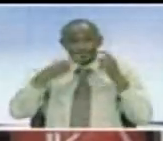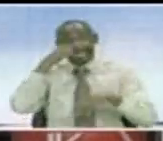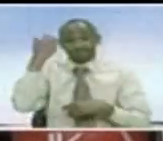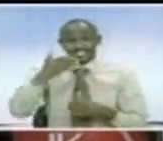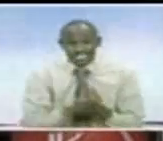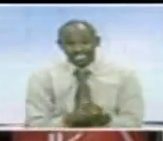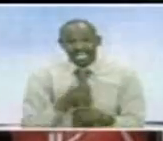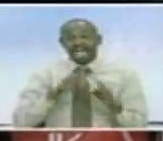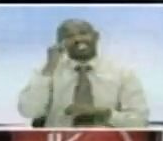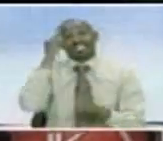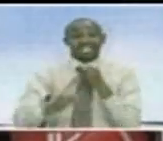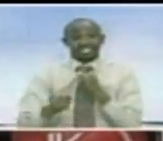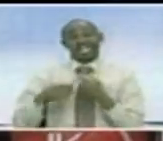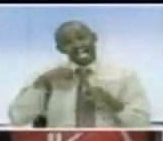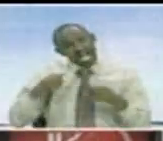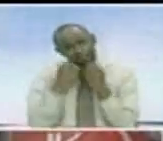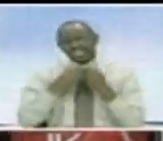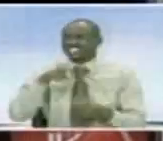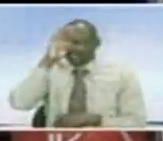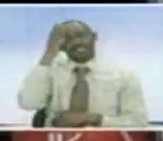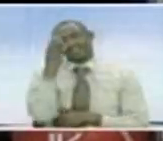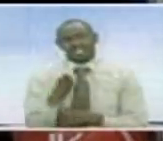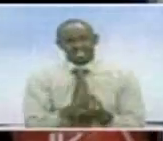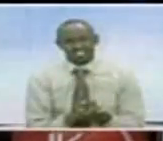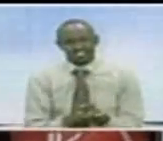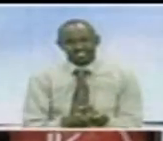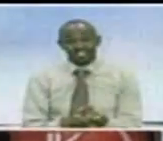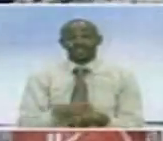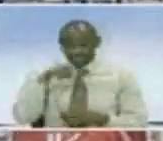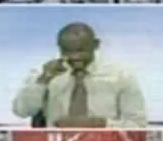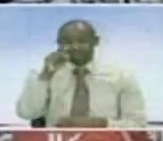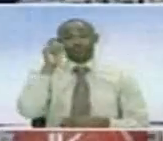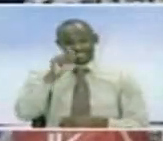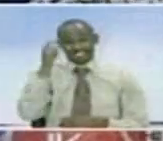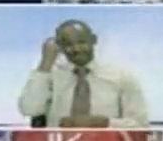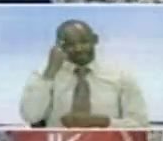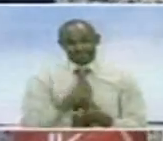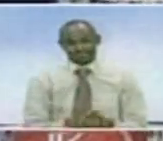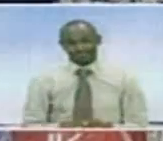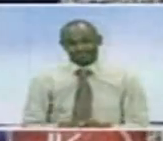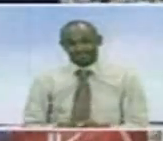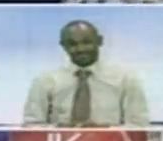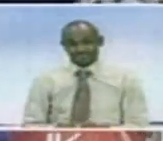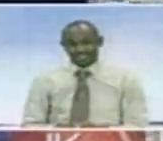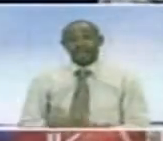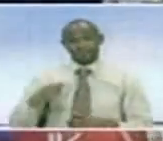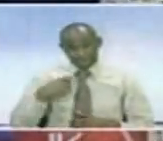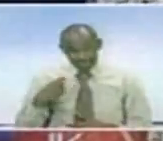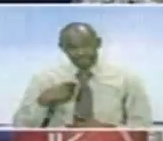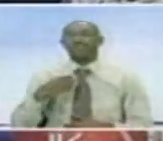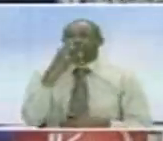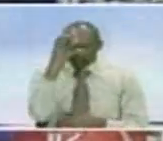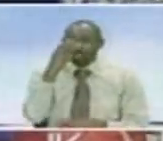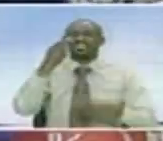day. And then in the end, it turns out to be a disappointment. Just do remember that I've been in 4